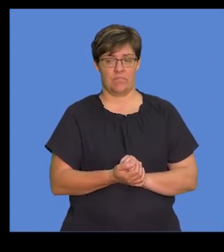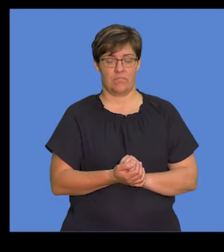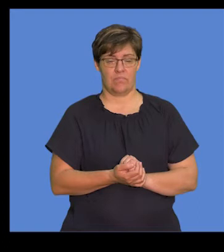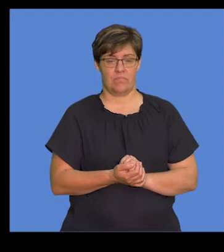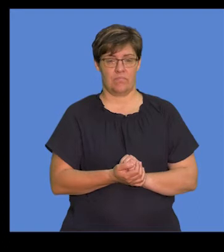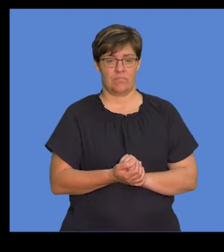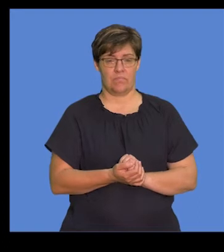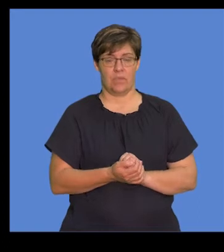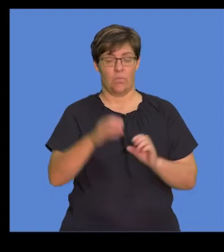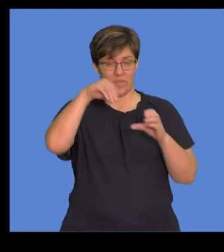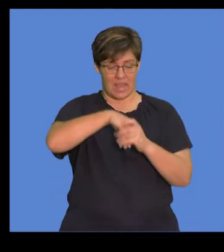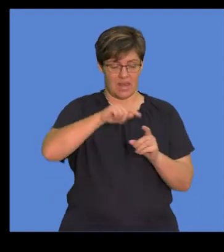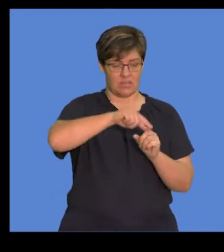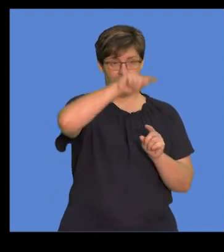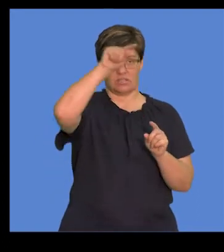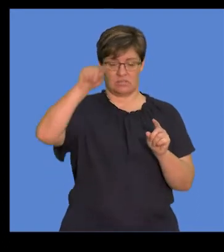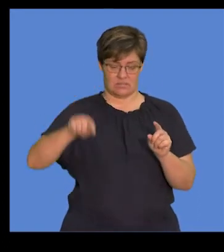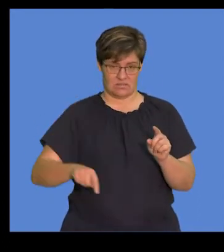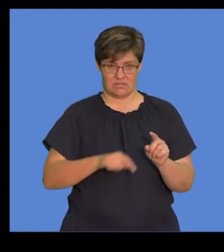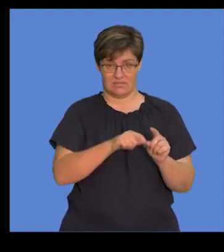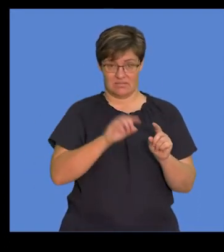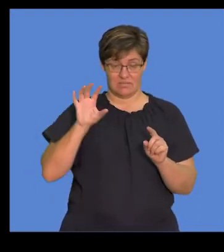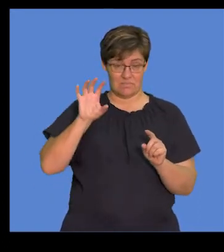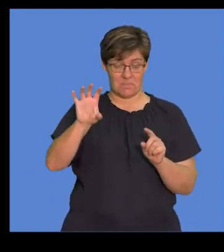okay, in a circuit, okay,